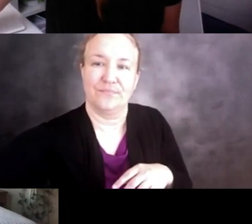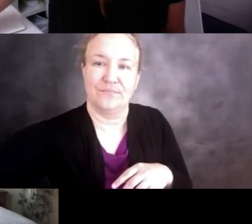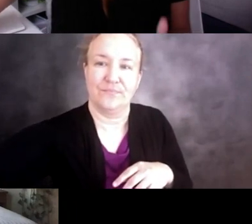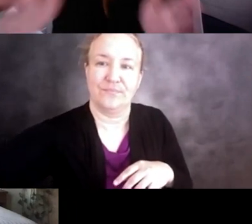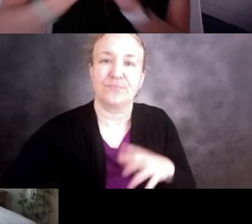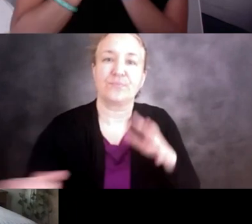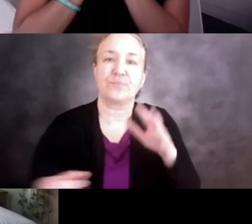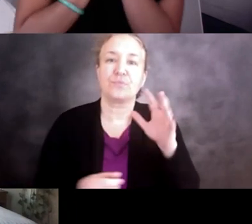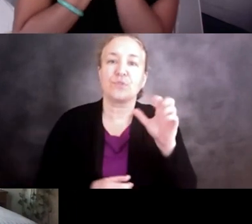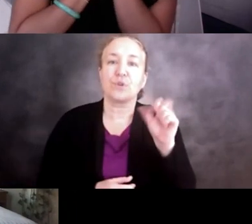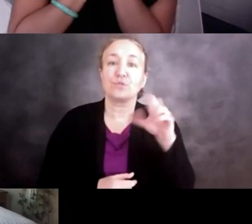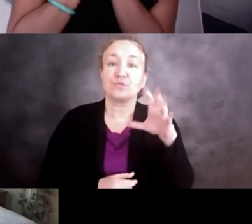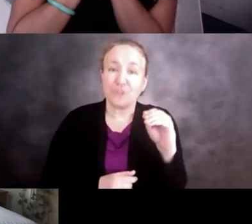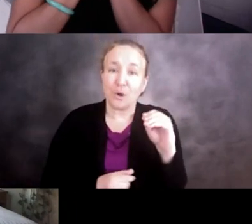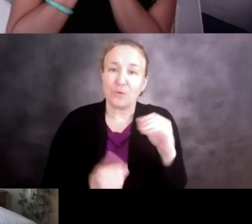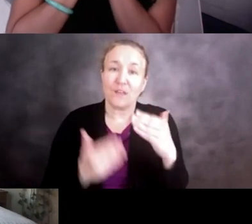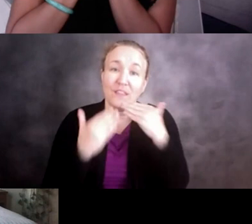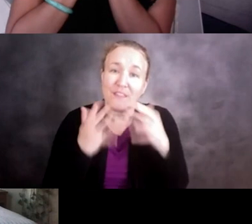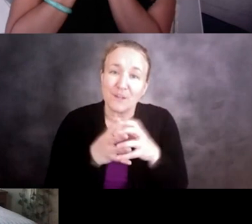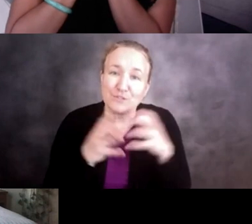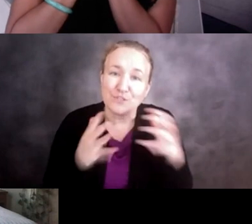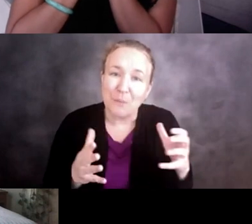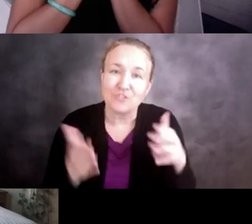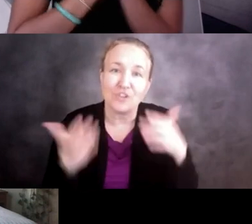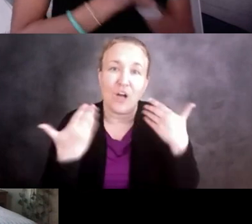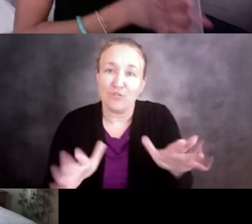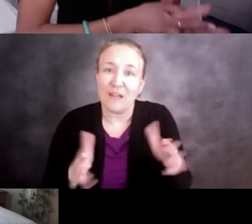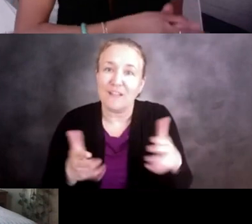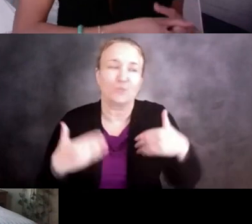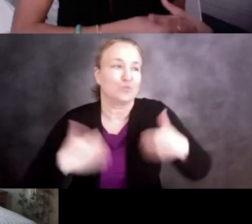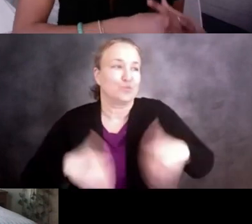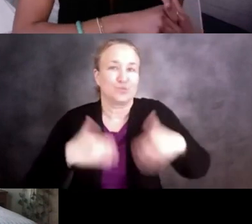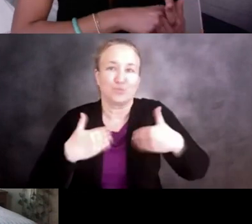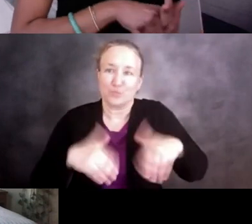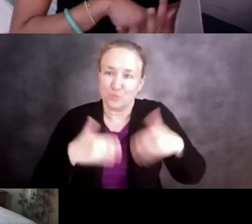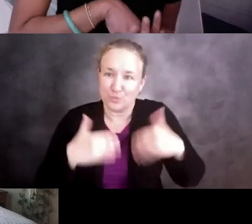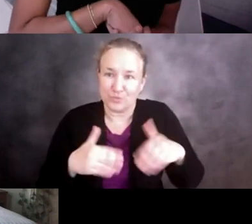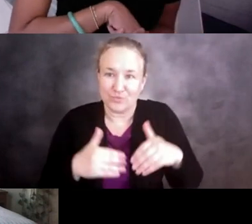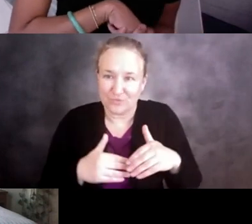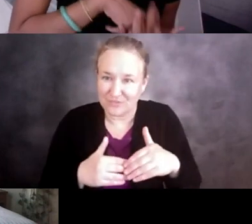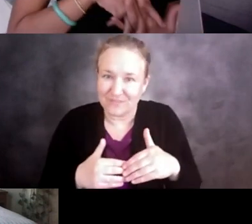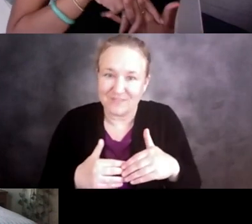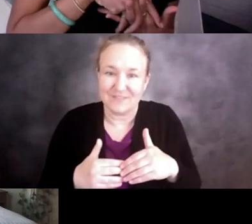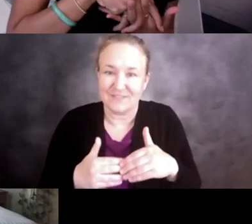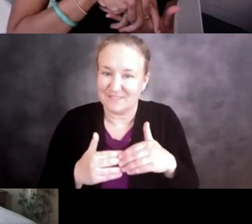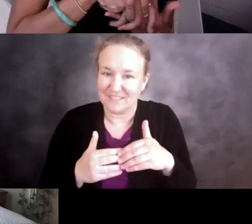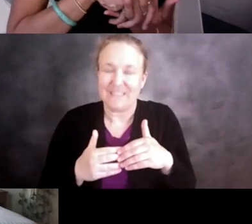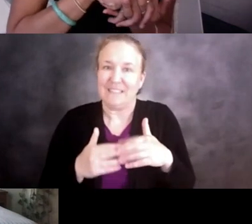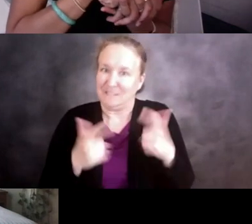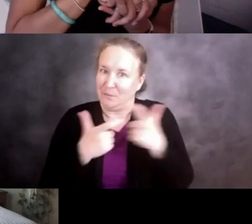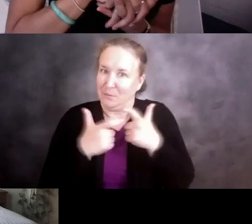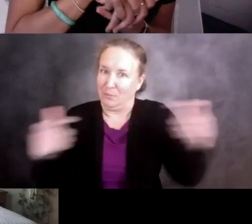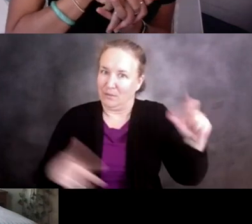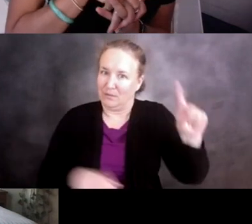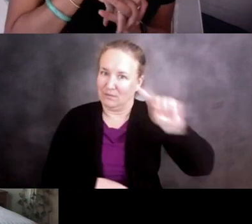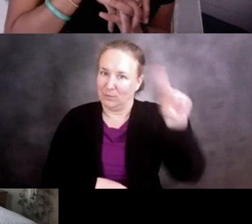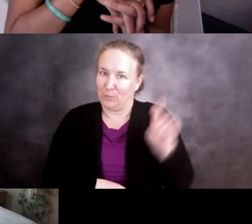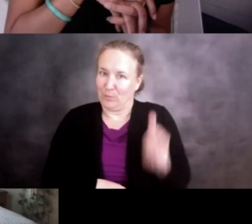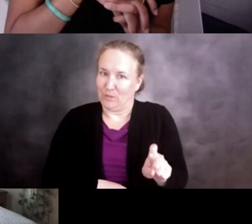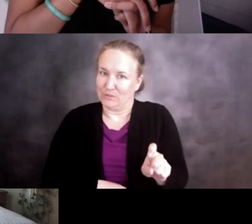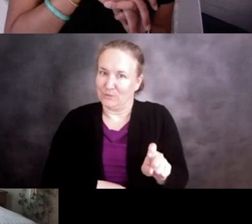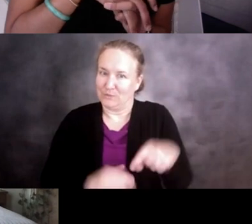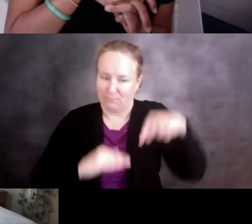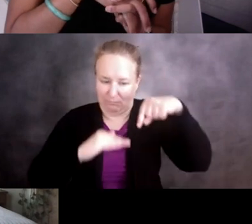So thank you so much already. This is a really wide and capacious question.